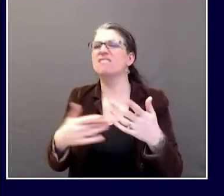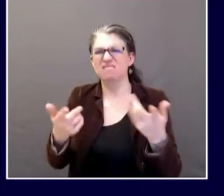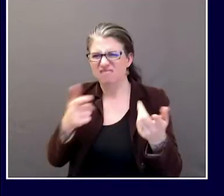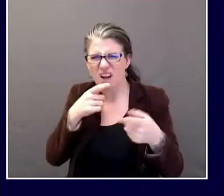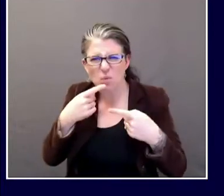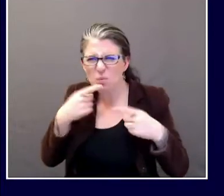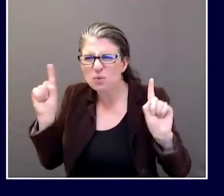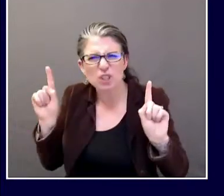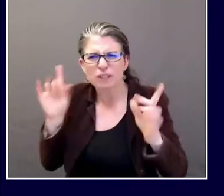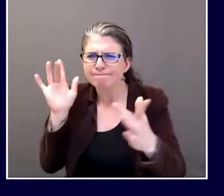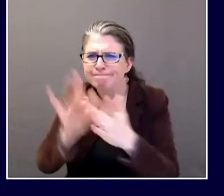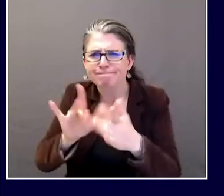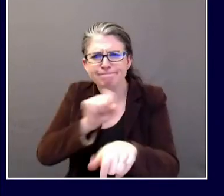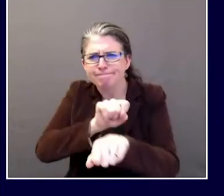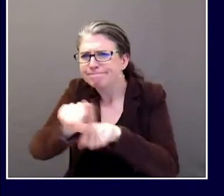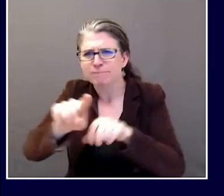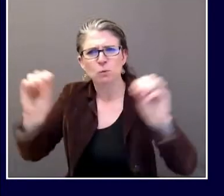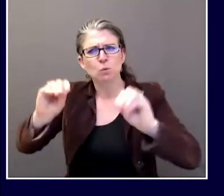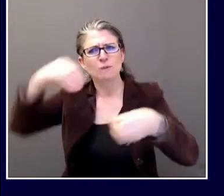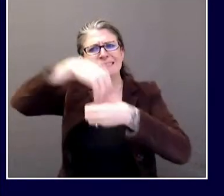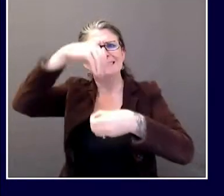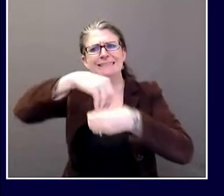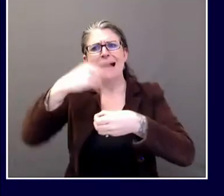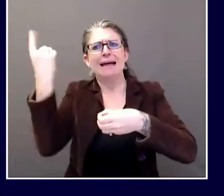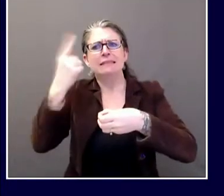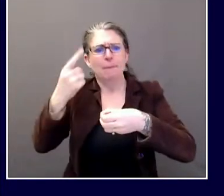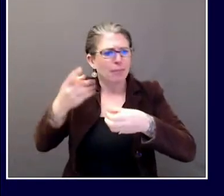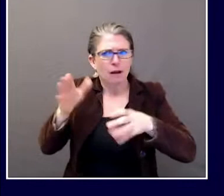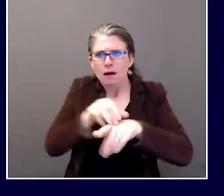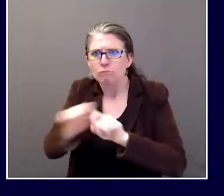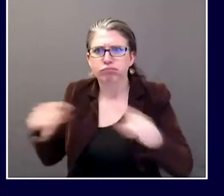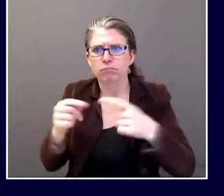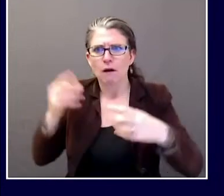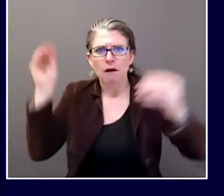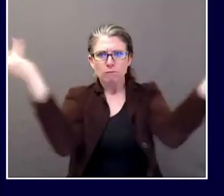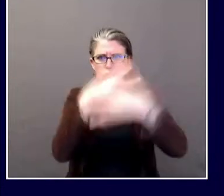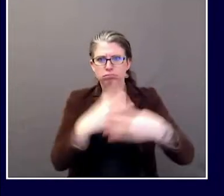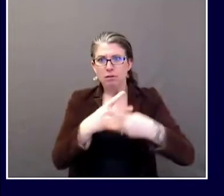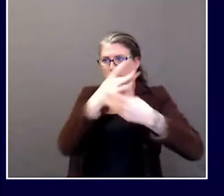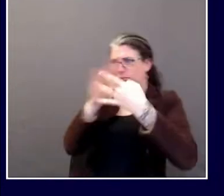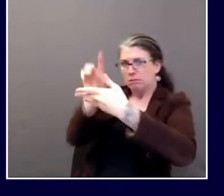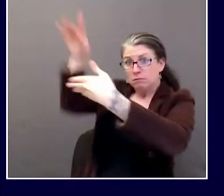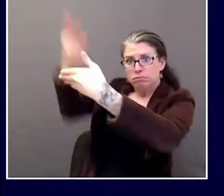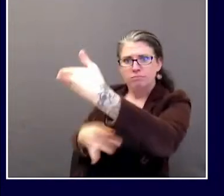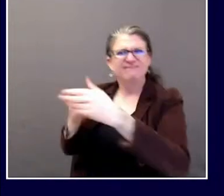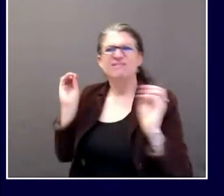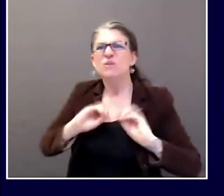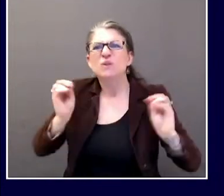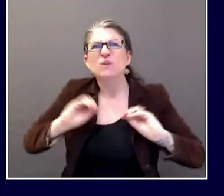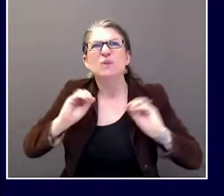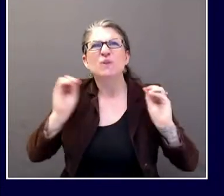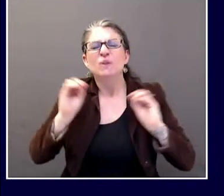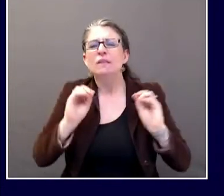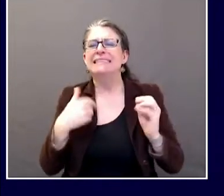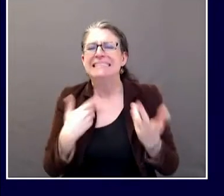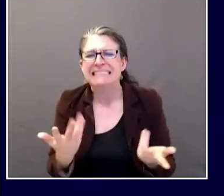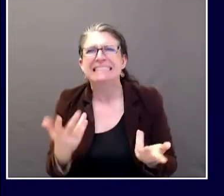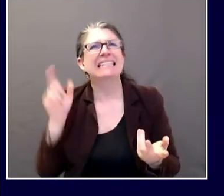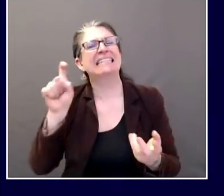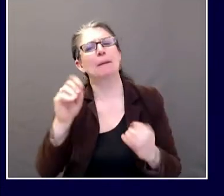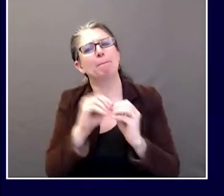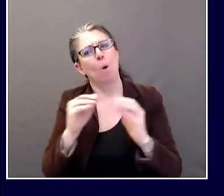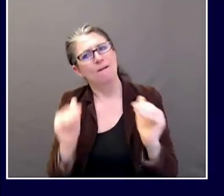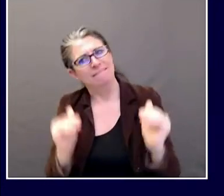in place to take that information and actually bi-directionally reach back out to people when a time and slot